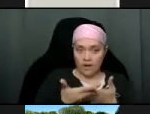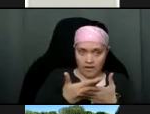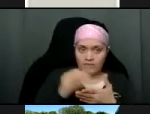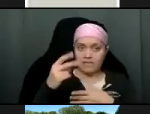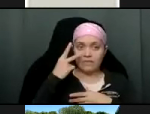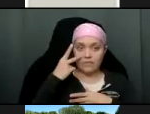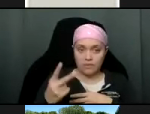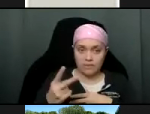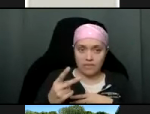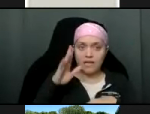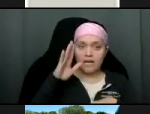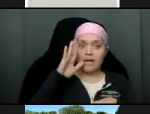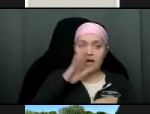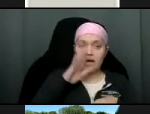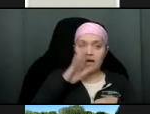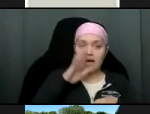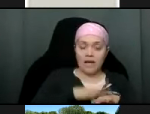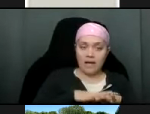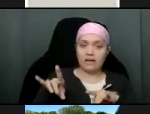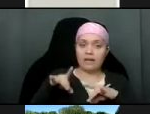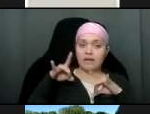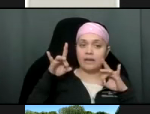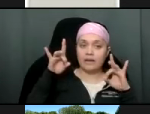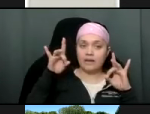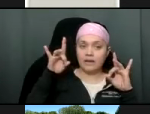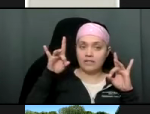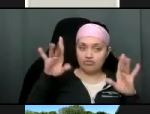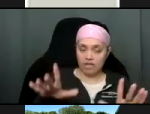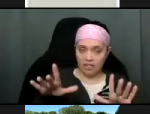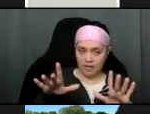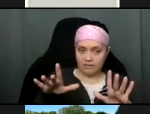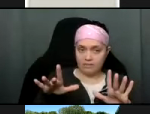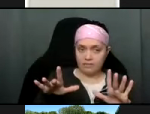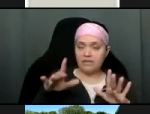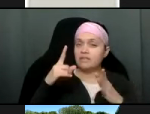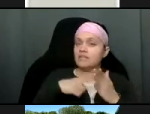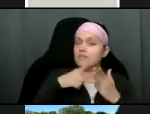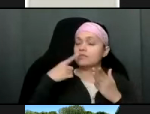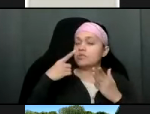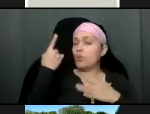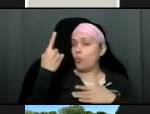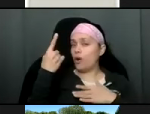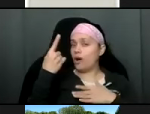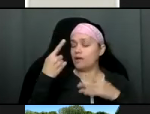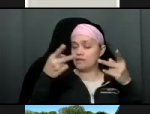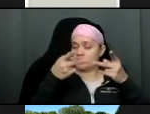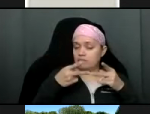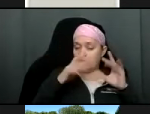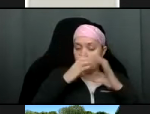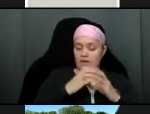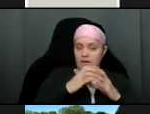see, on Australia. Sometimes it was just one spot. Zeewolf